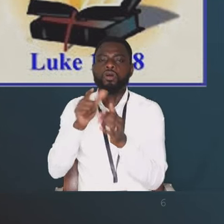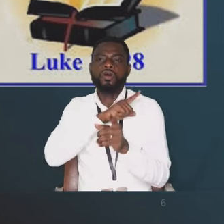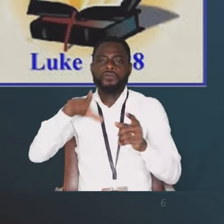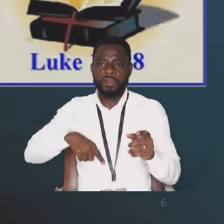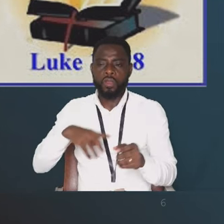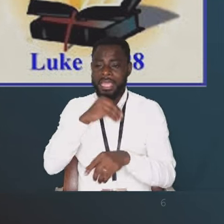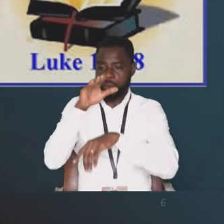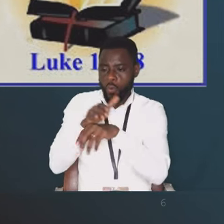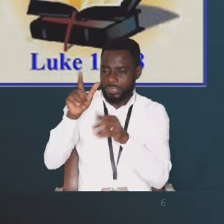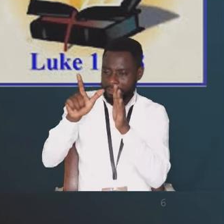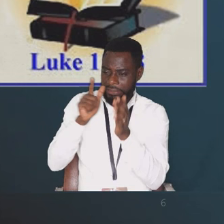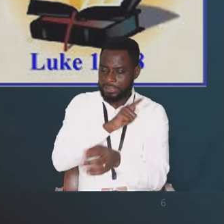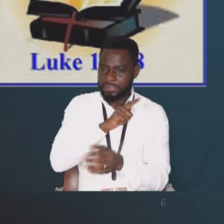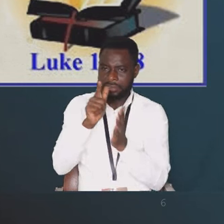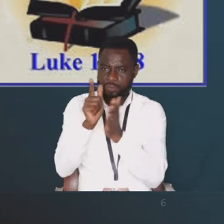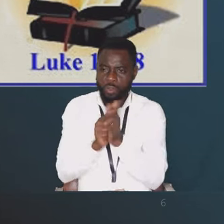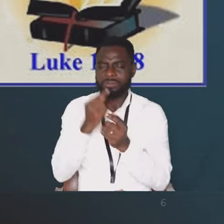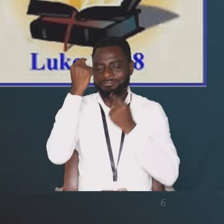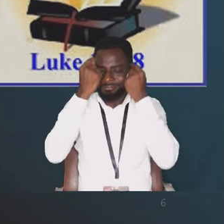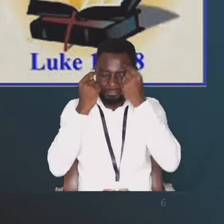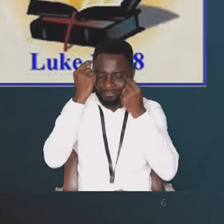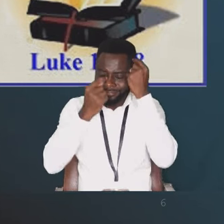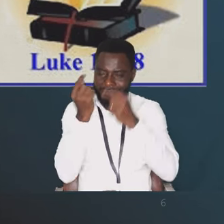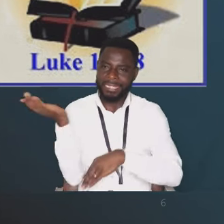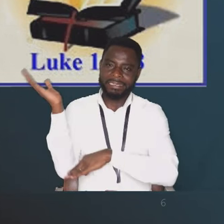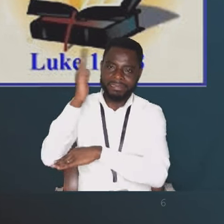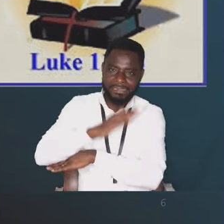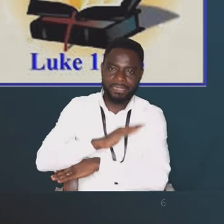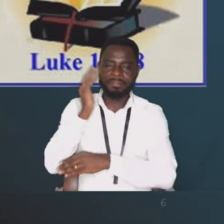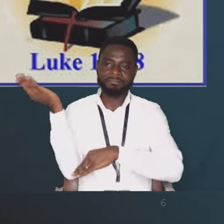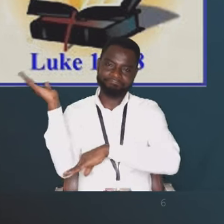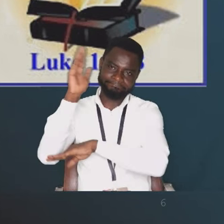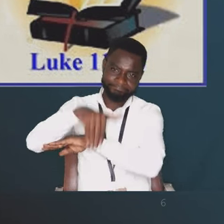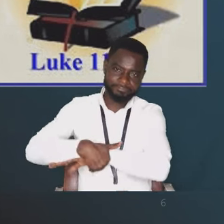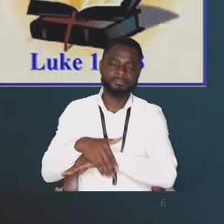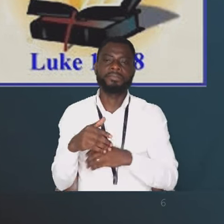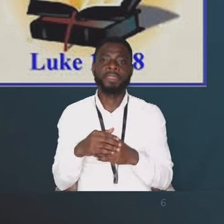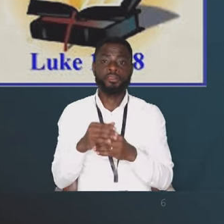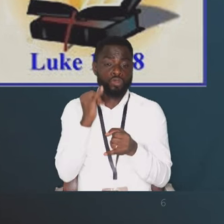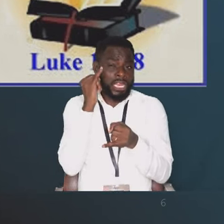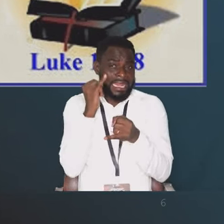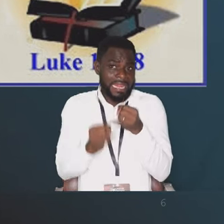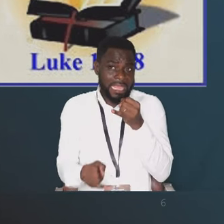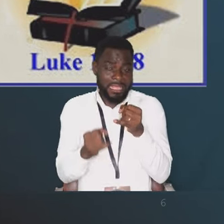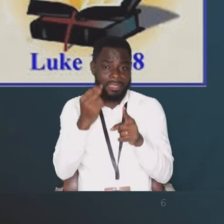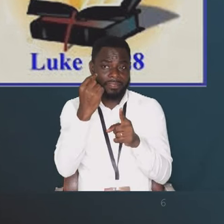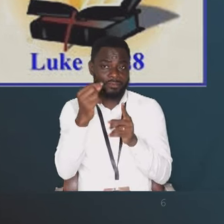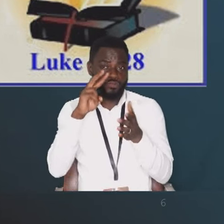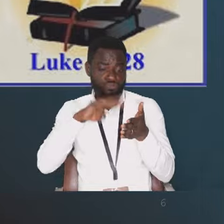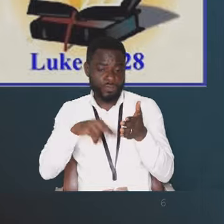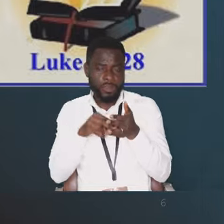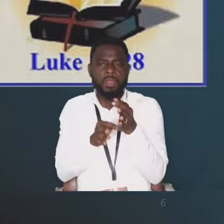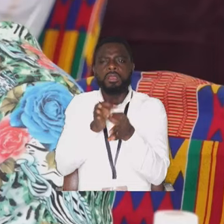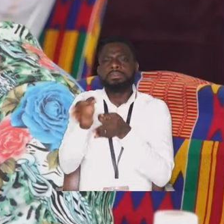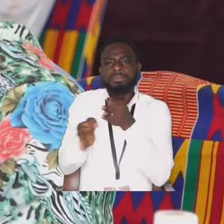law, he meditates day and night. So this last scripture reading also gives a description